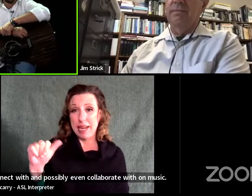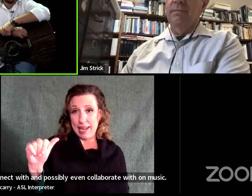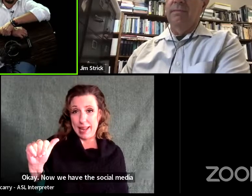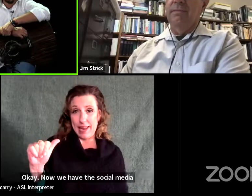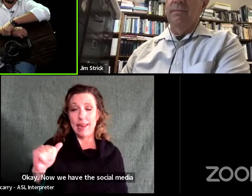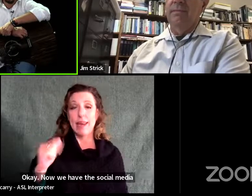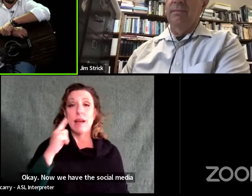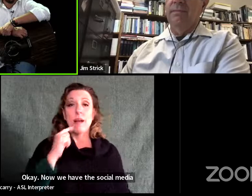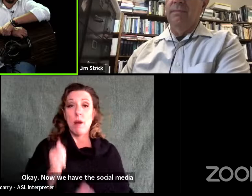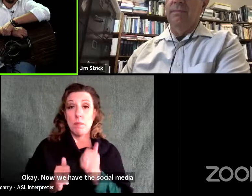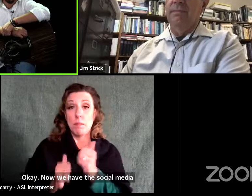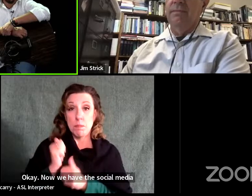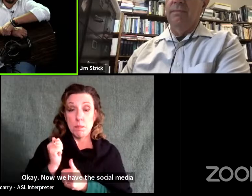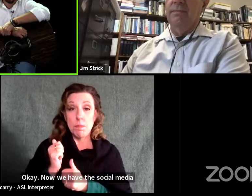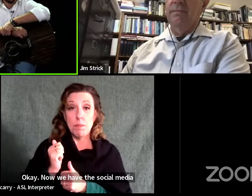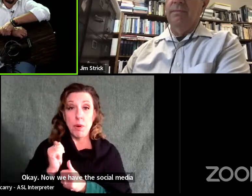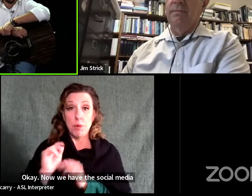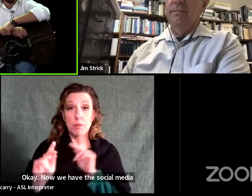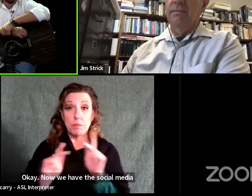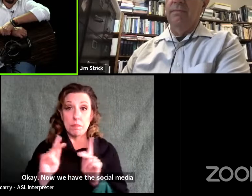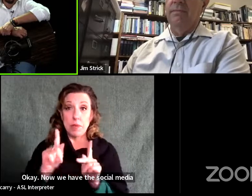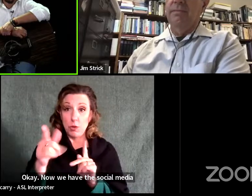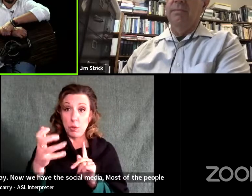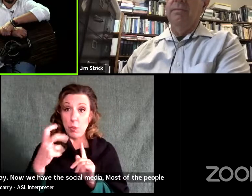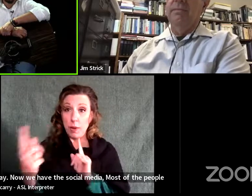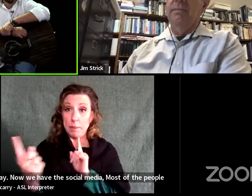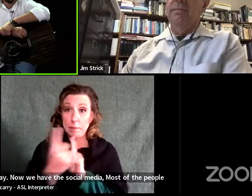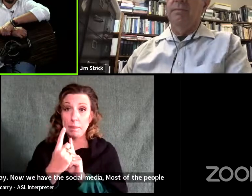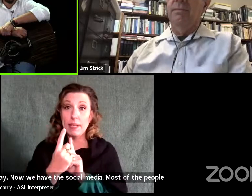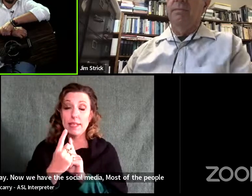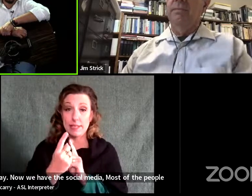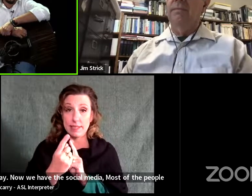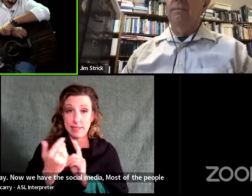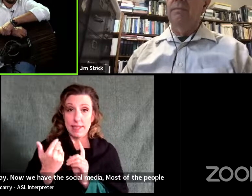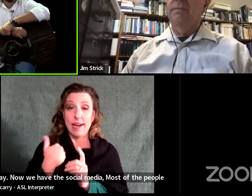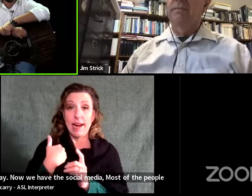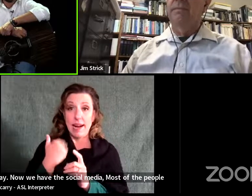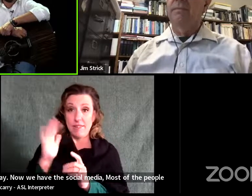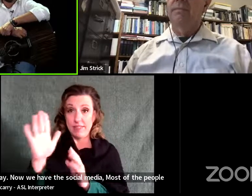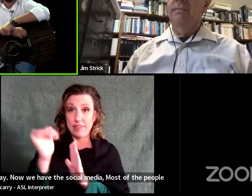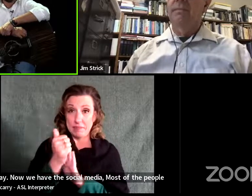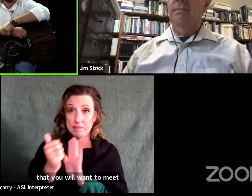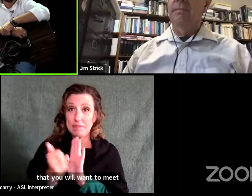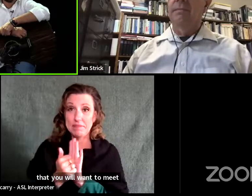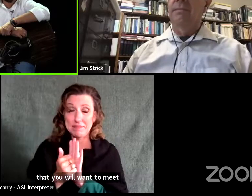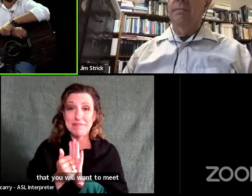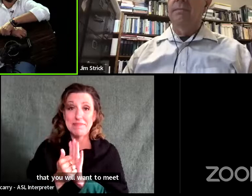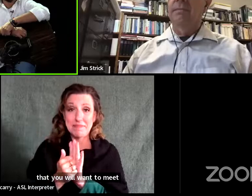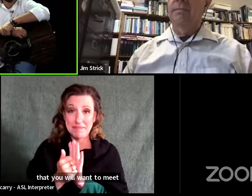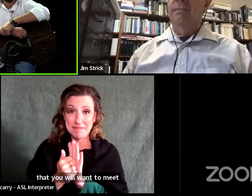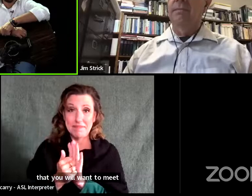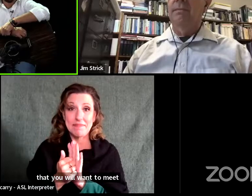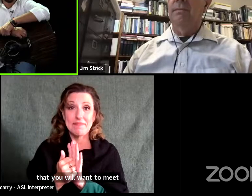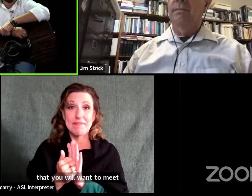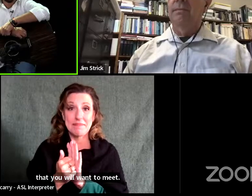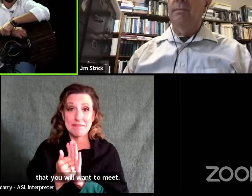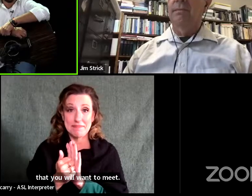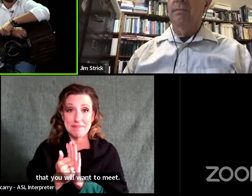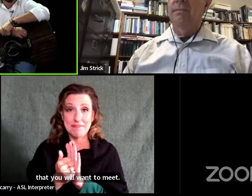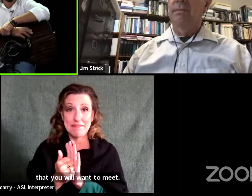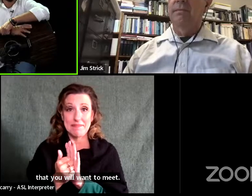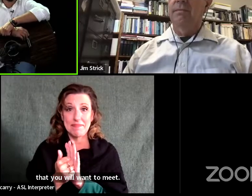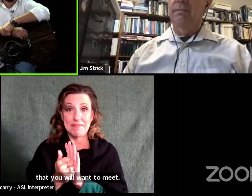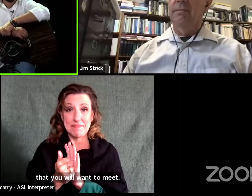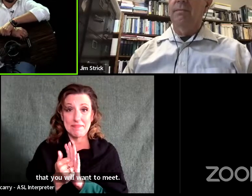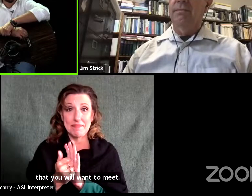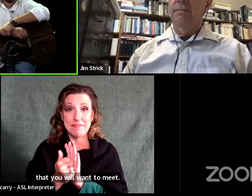Most of the people that you want to meet, they have their accounts and they